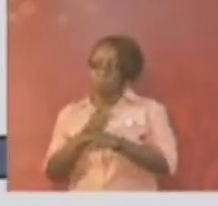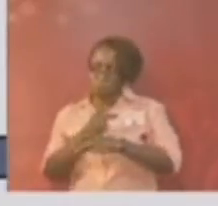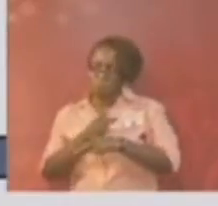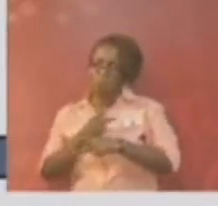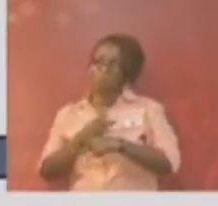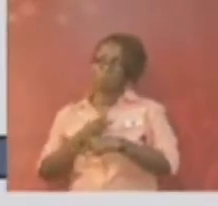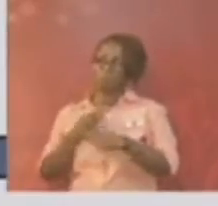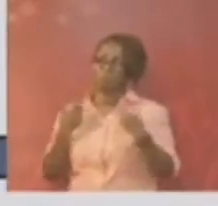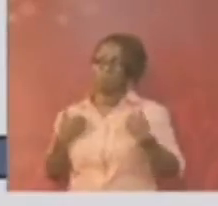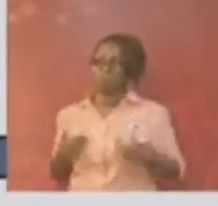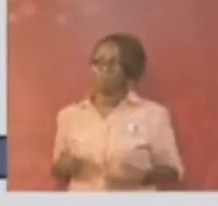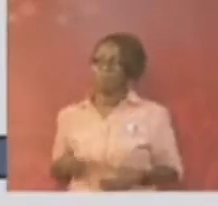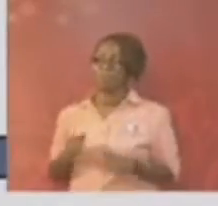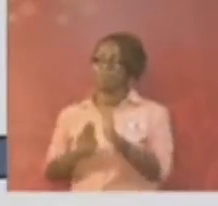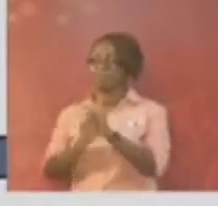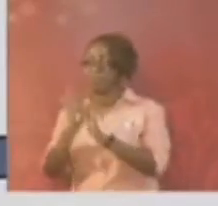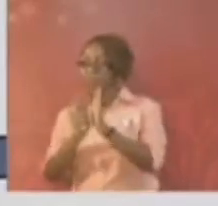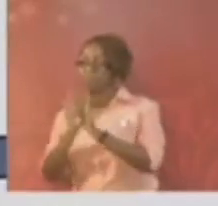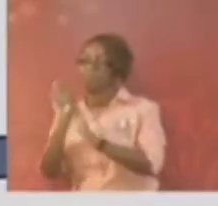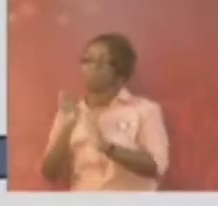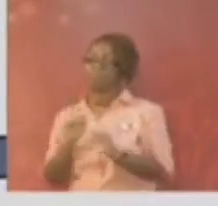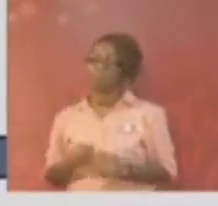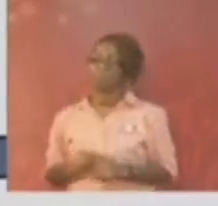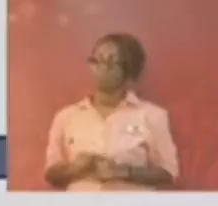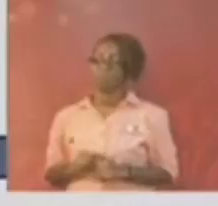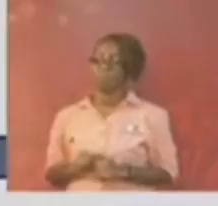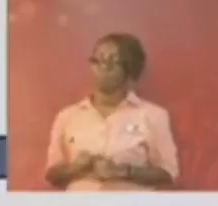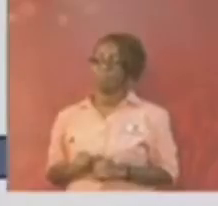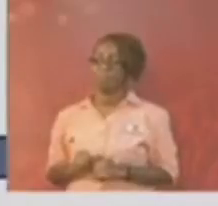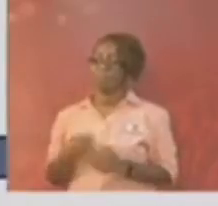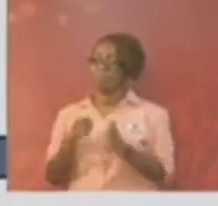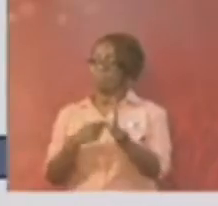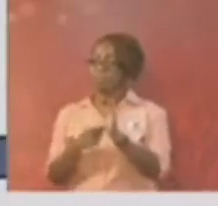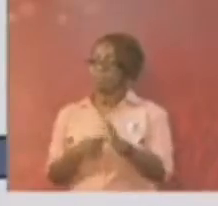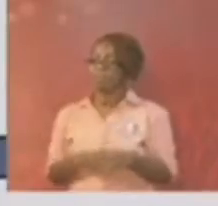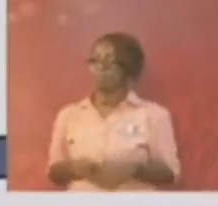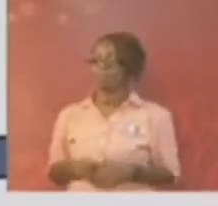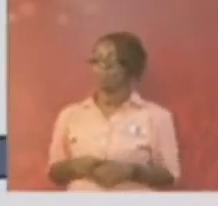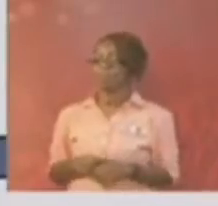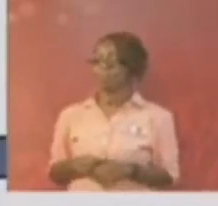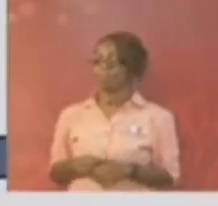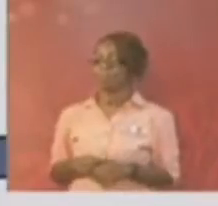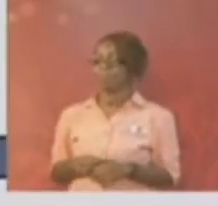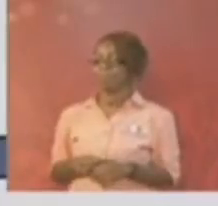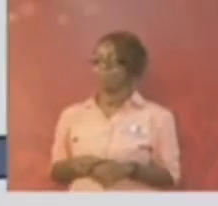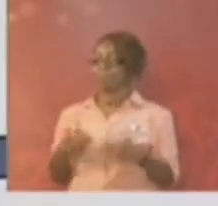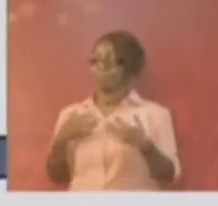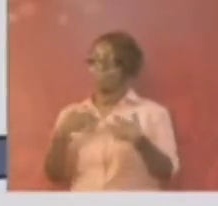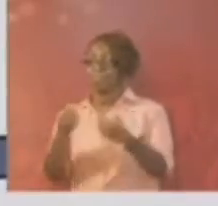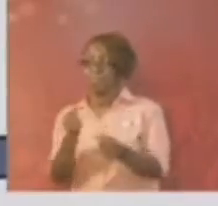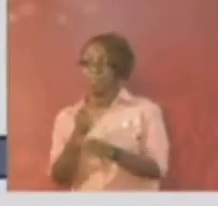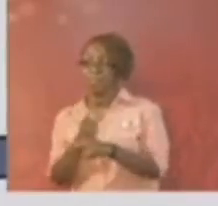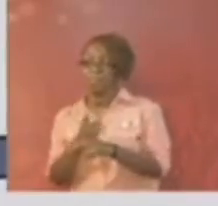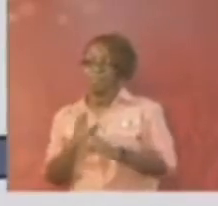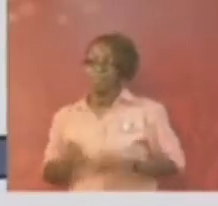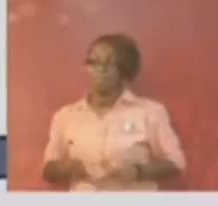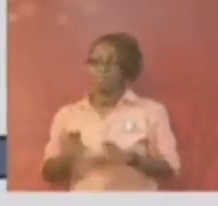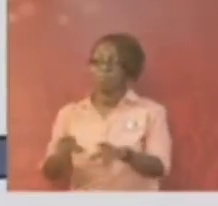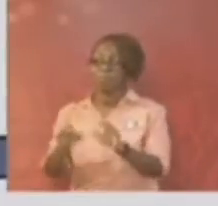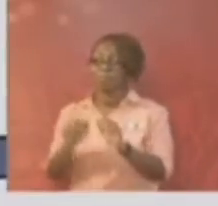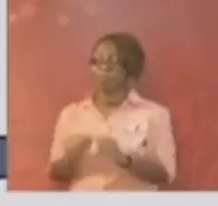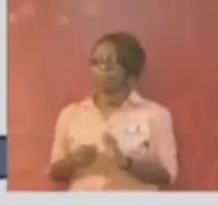These activities primarily center around the basic healthcare activities such as a